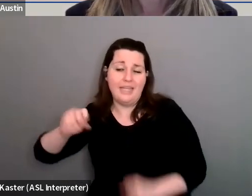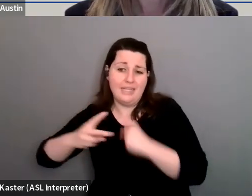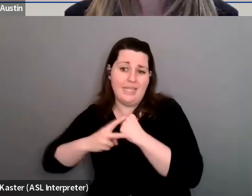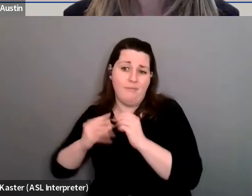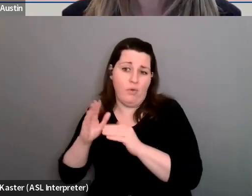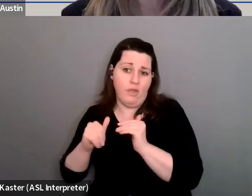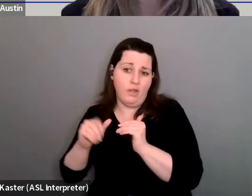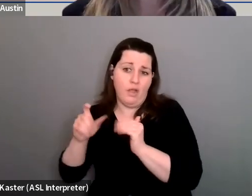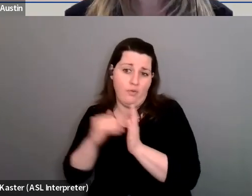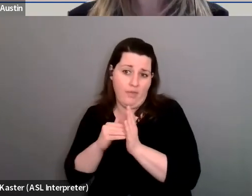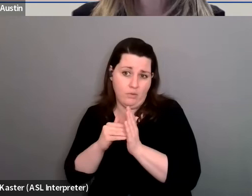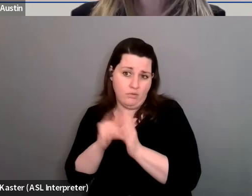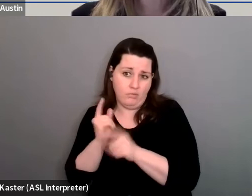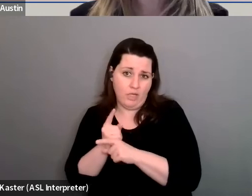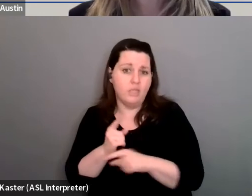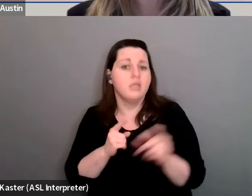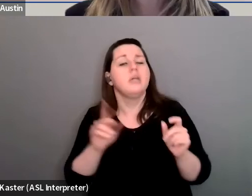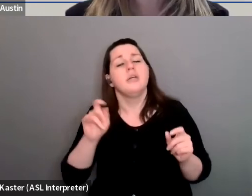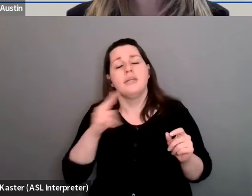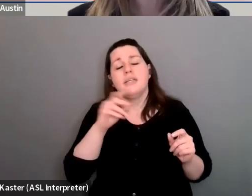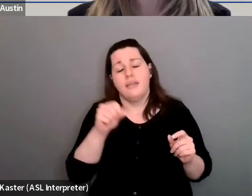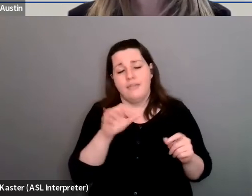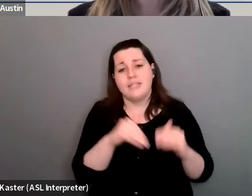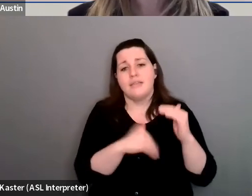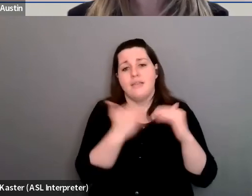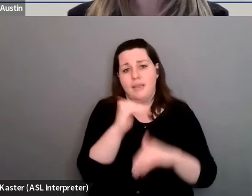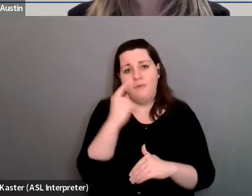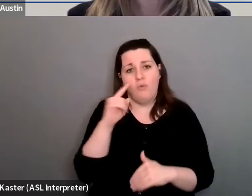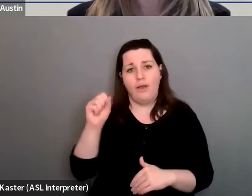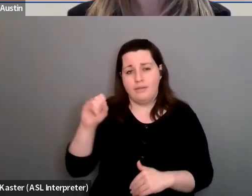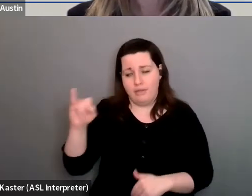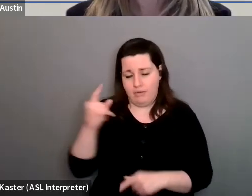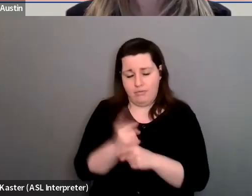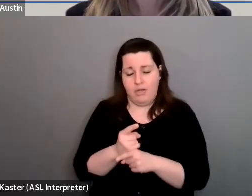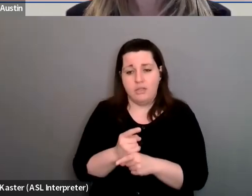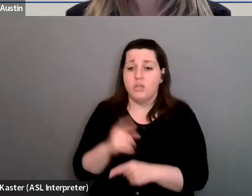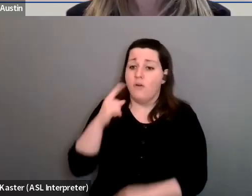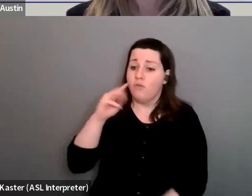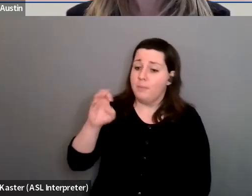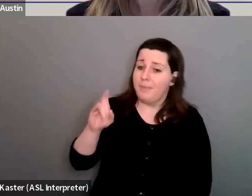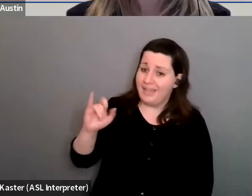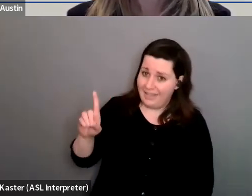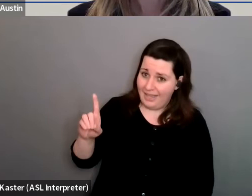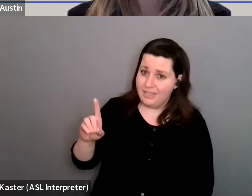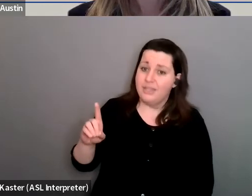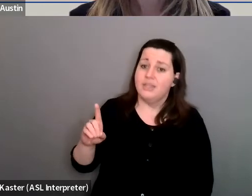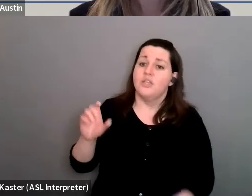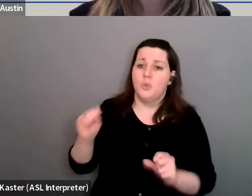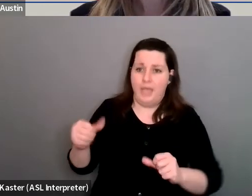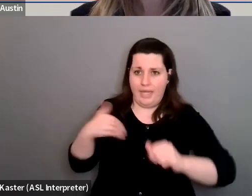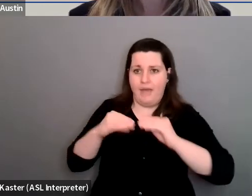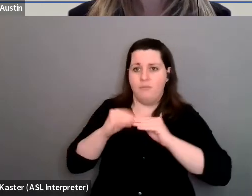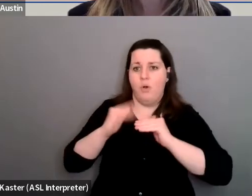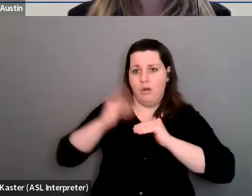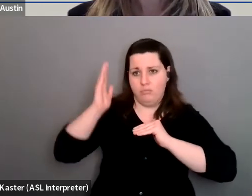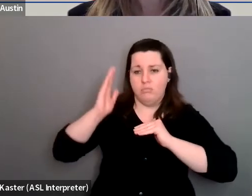100,000. That's true. That is the limit for SSI. Correct. SSI. So for Medicaid, you can have above the limit, and I believe the